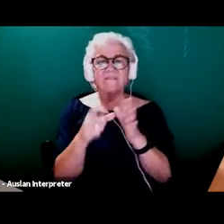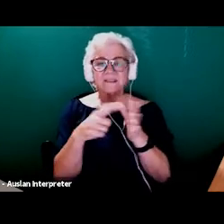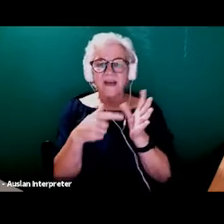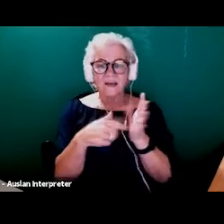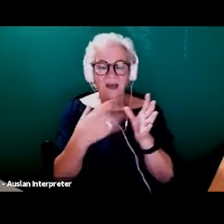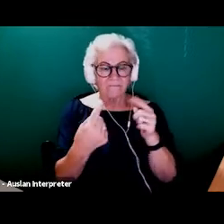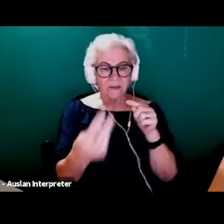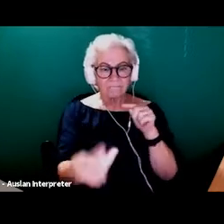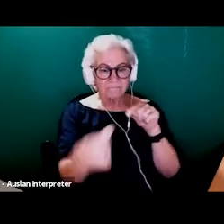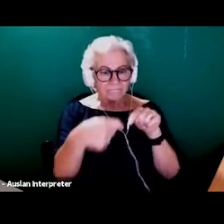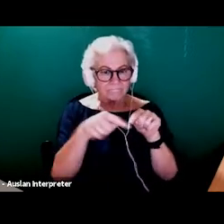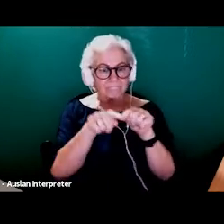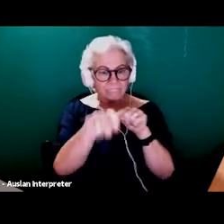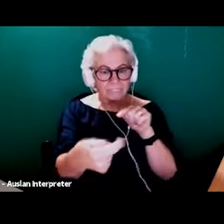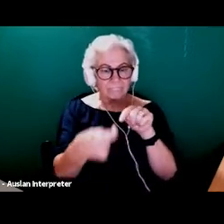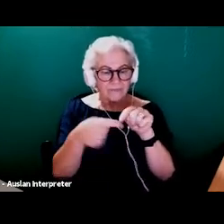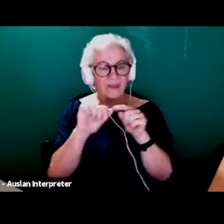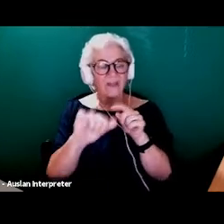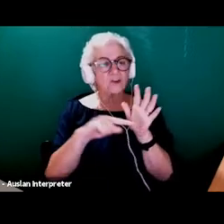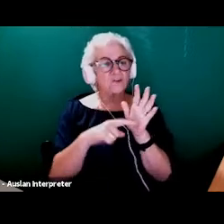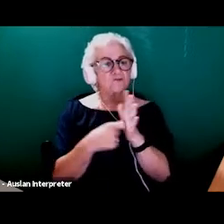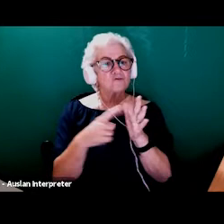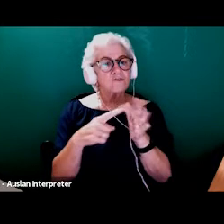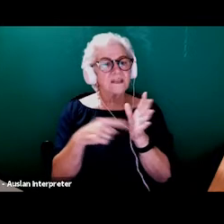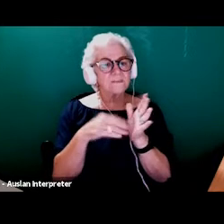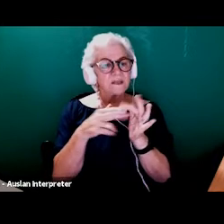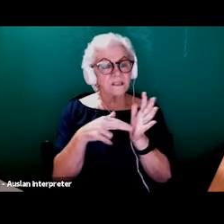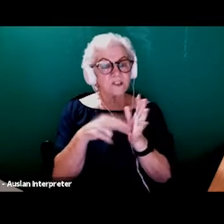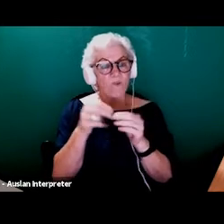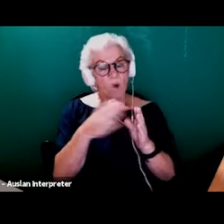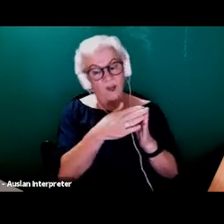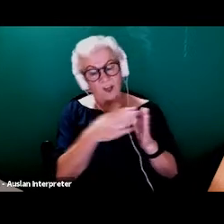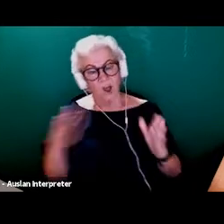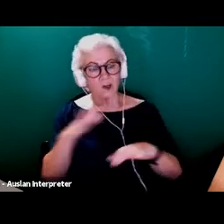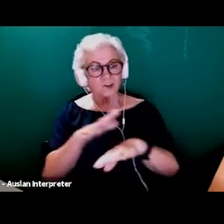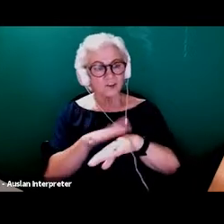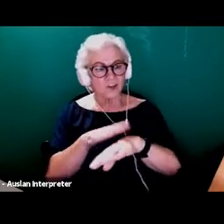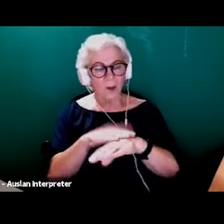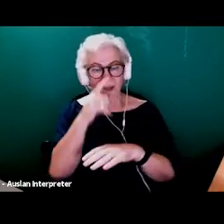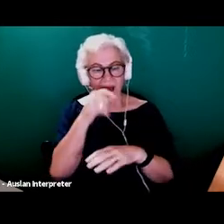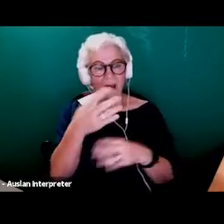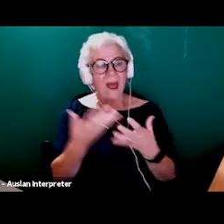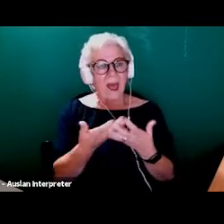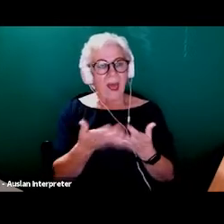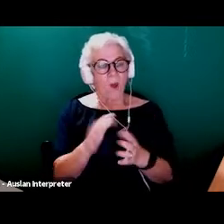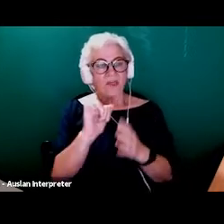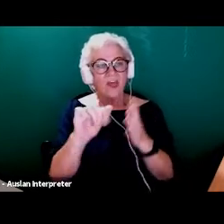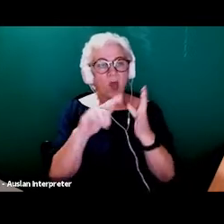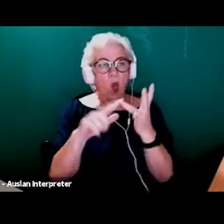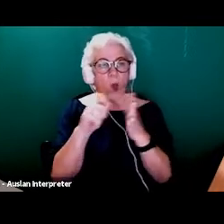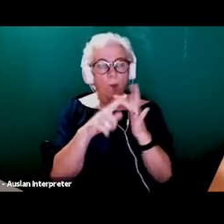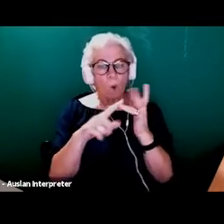treatment, we have over time conducted a number of analyses of retention in opioid agonist treatment. As you heard from